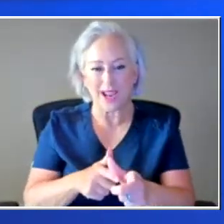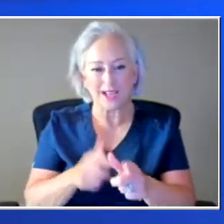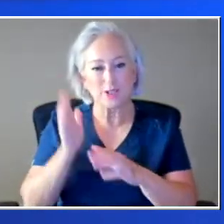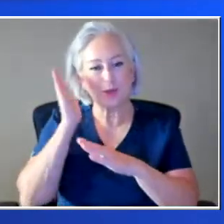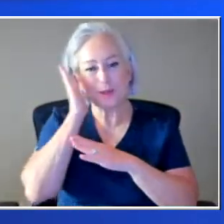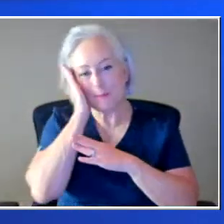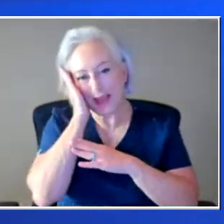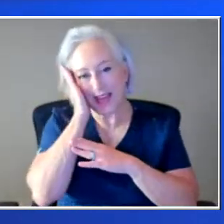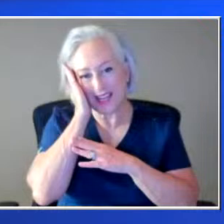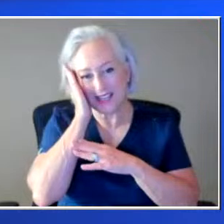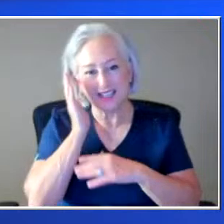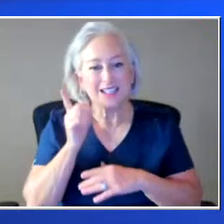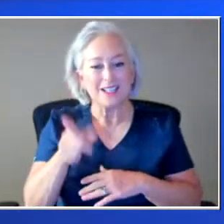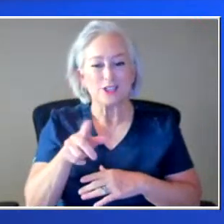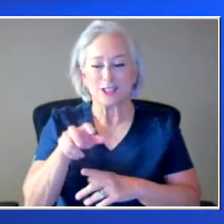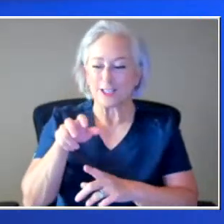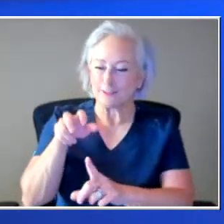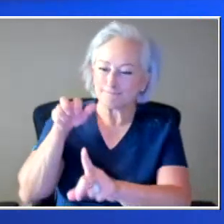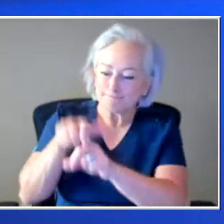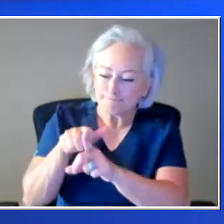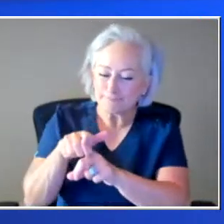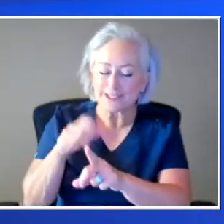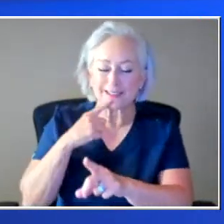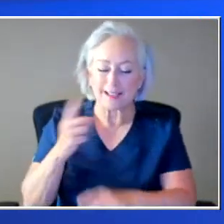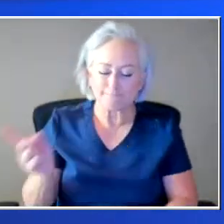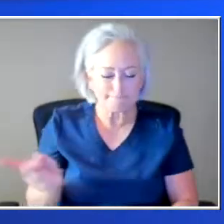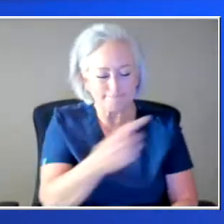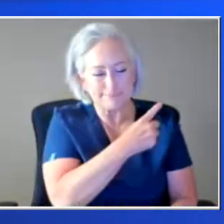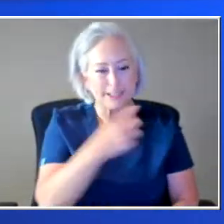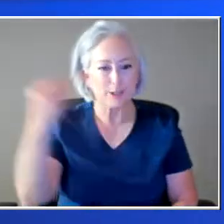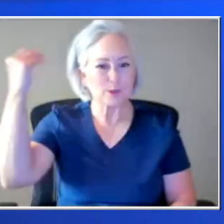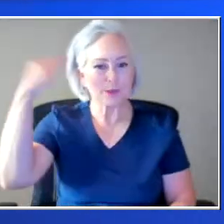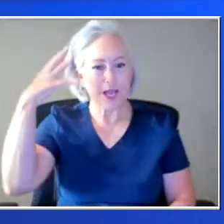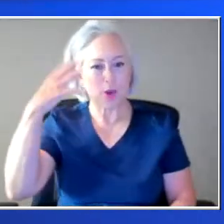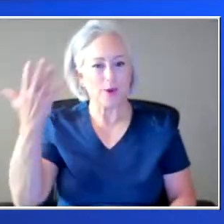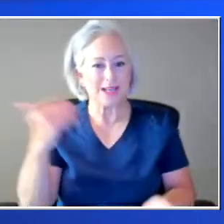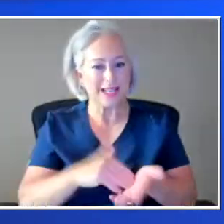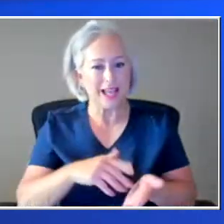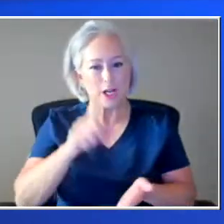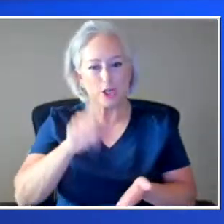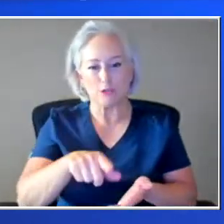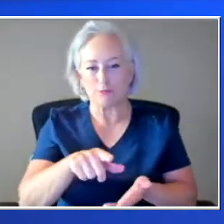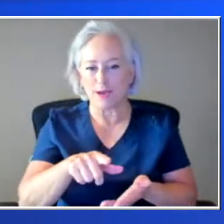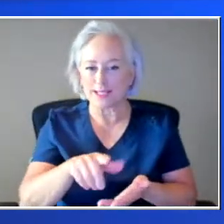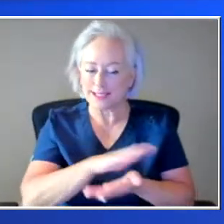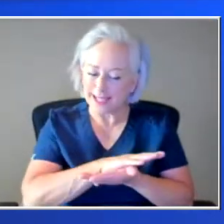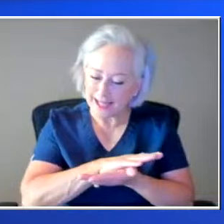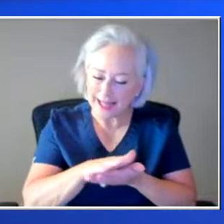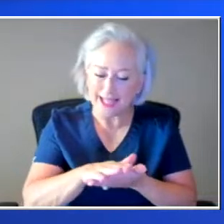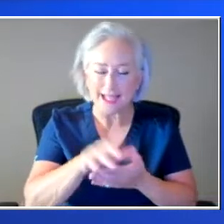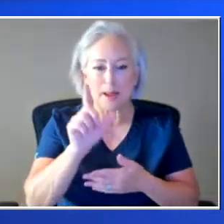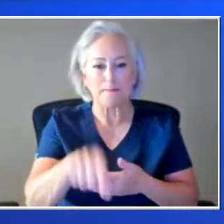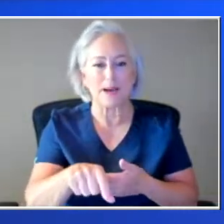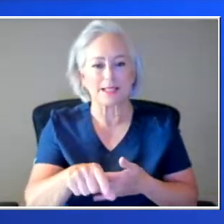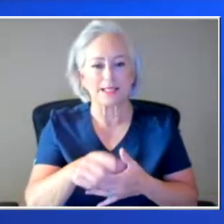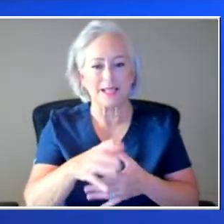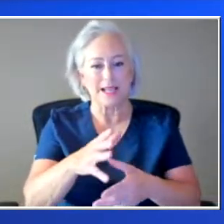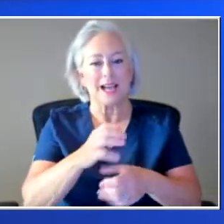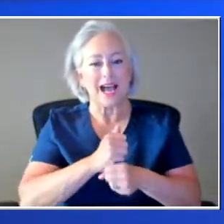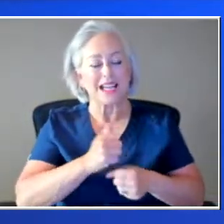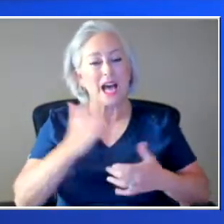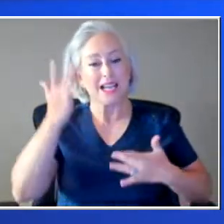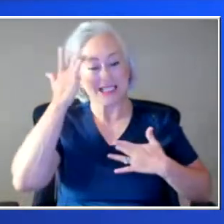caught me and had to give me another shower because you have to stay clean. And I got a disease called mucositis,